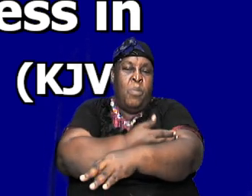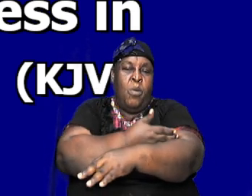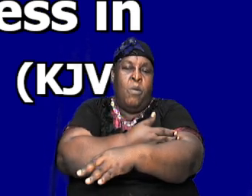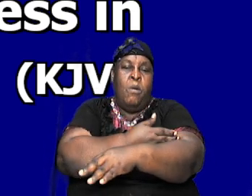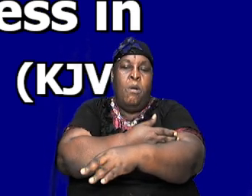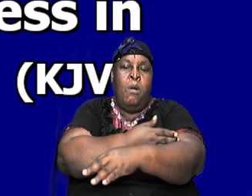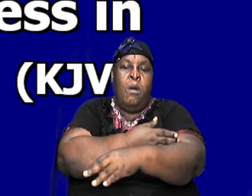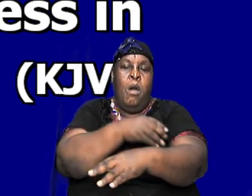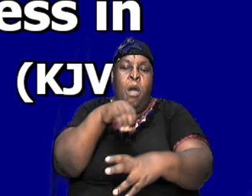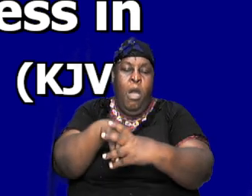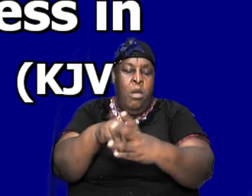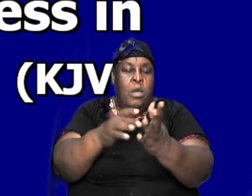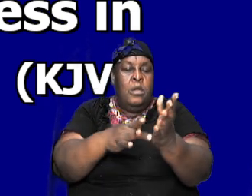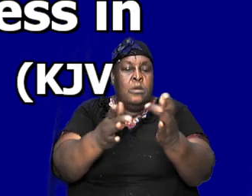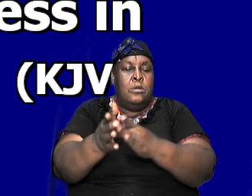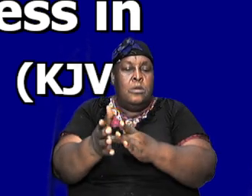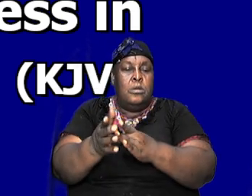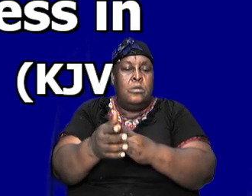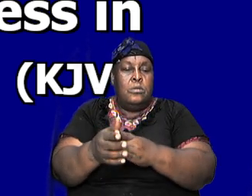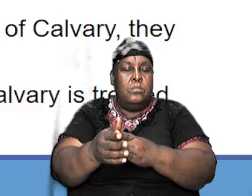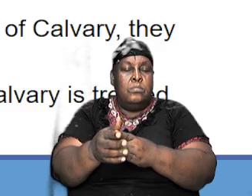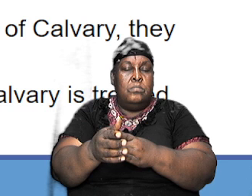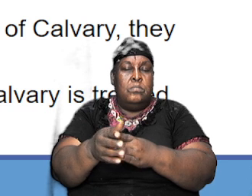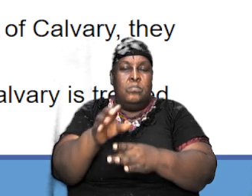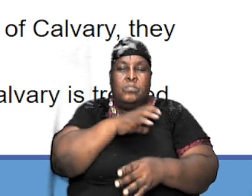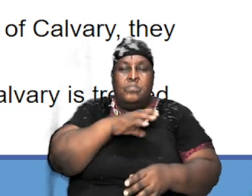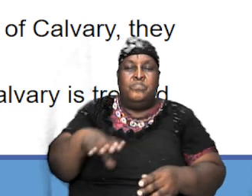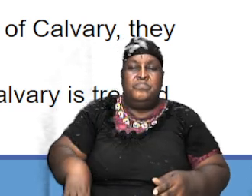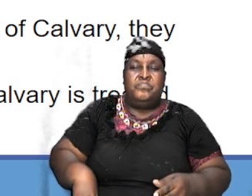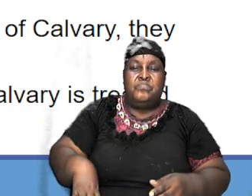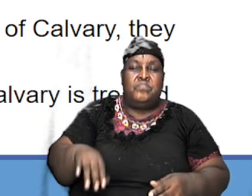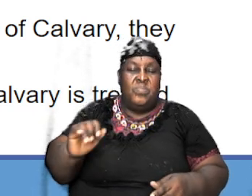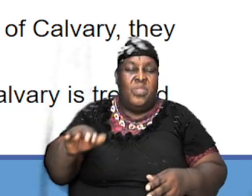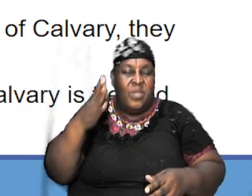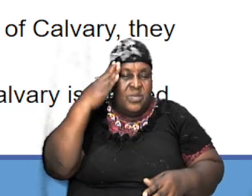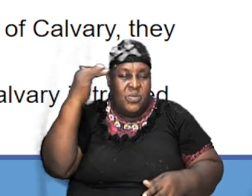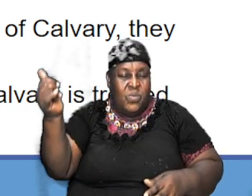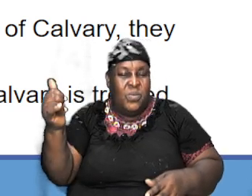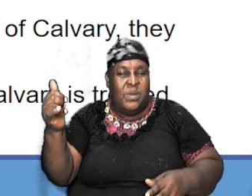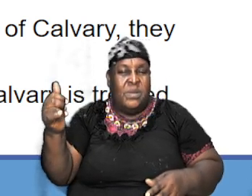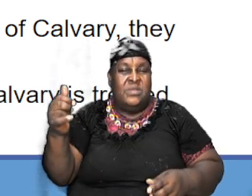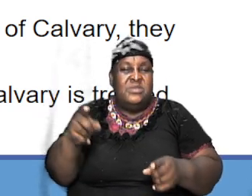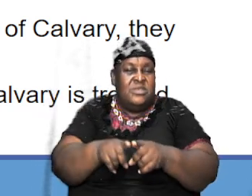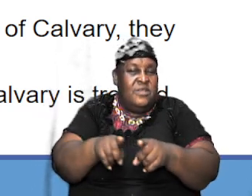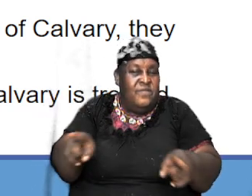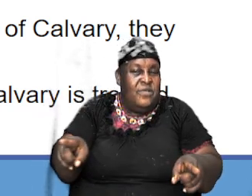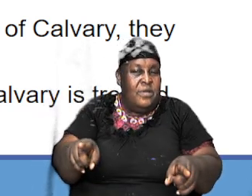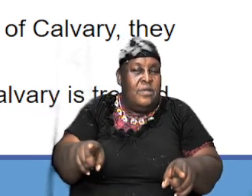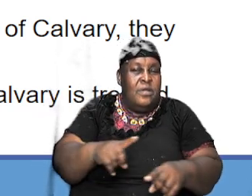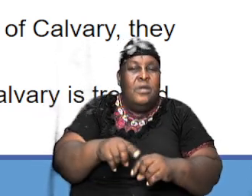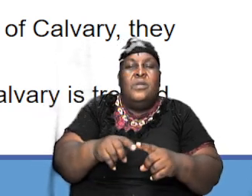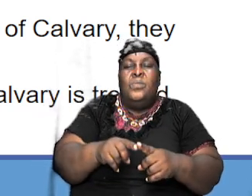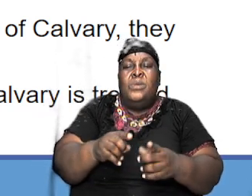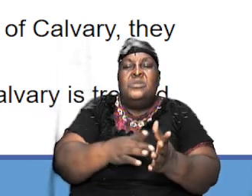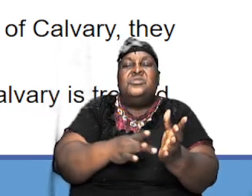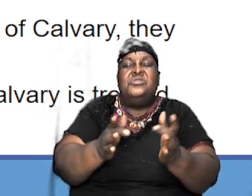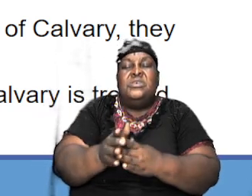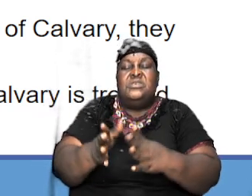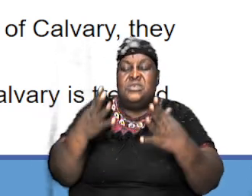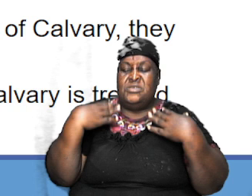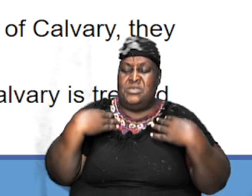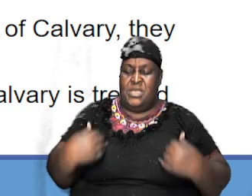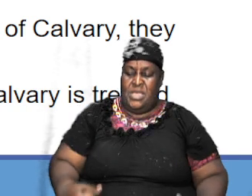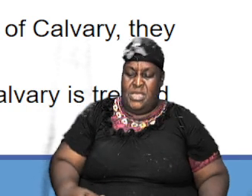Jesus. Alright, so that is why there's a distinction here. But when Jesus healed the man, when Jesus